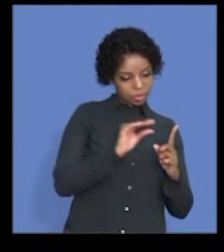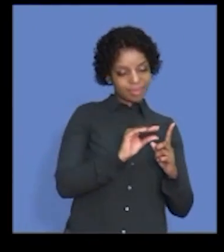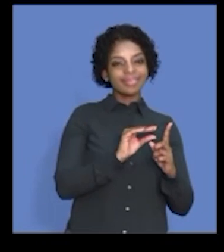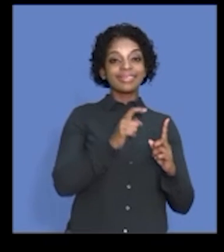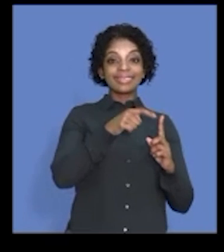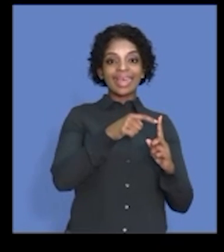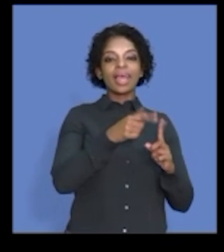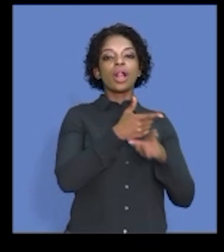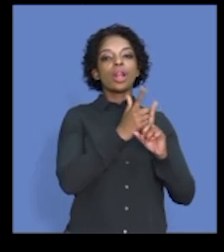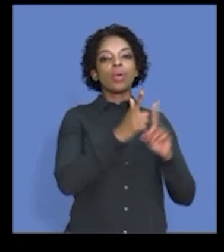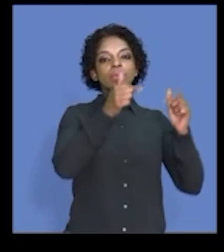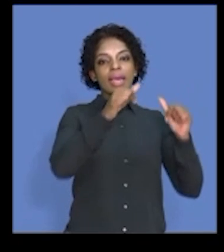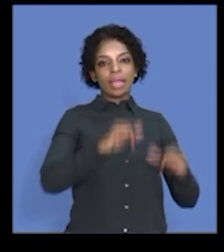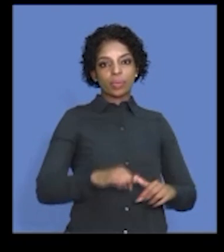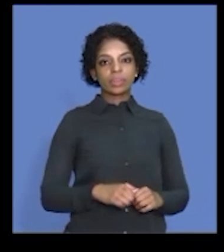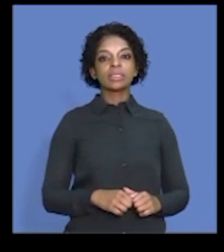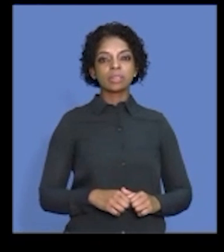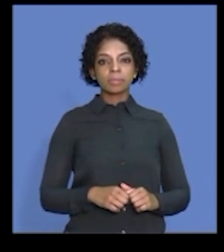that I'm referring to. How much?